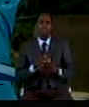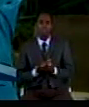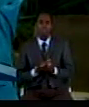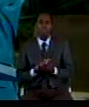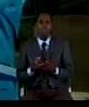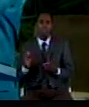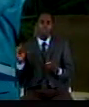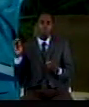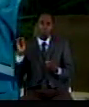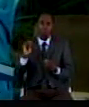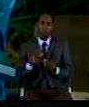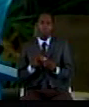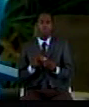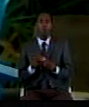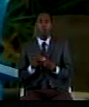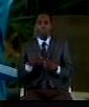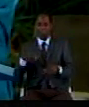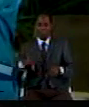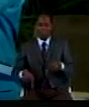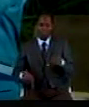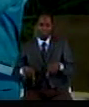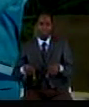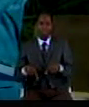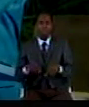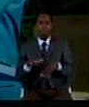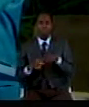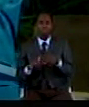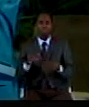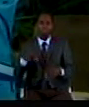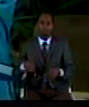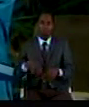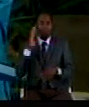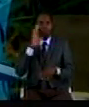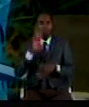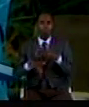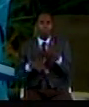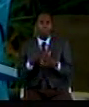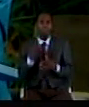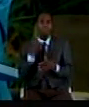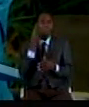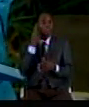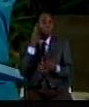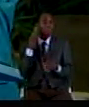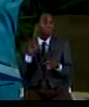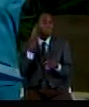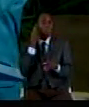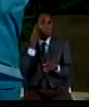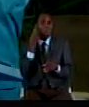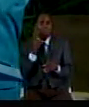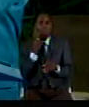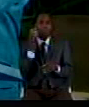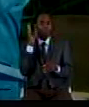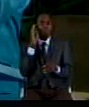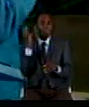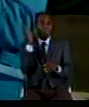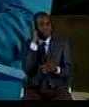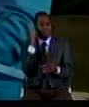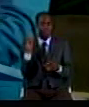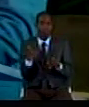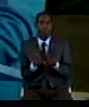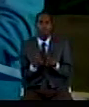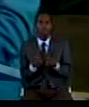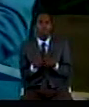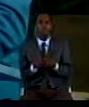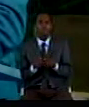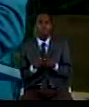More lame legs we walk tonight. Deaf ears we open tonight. Short